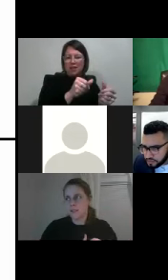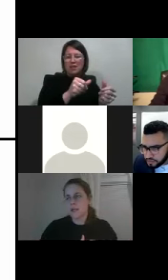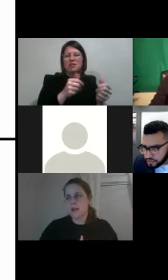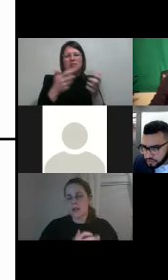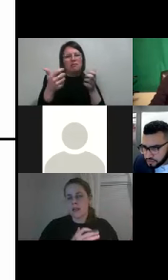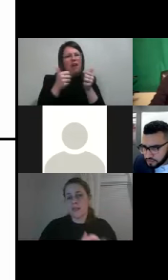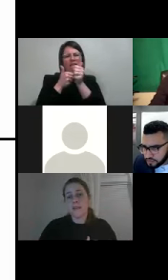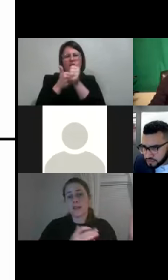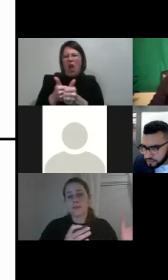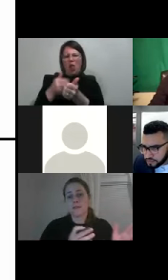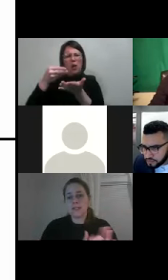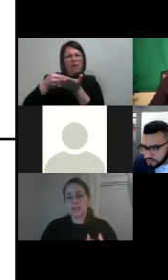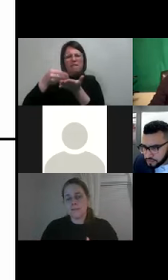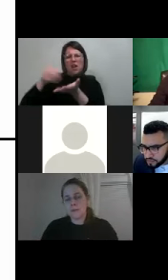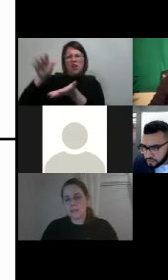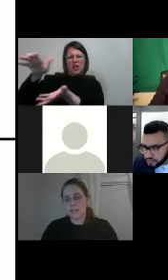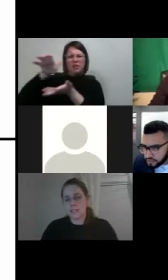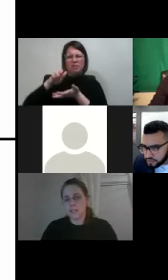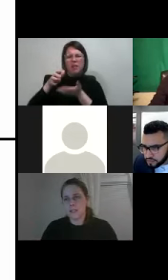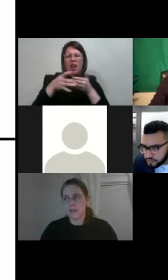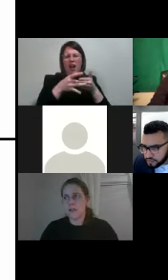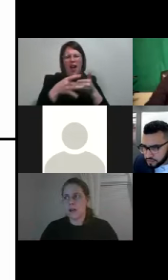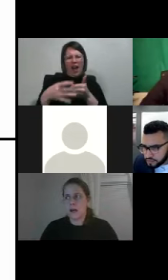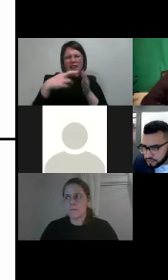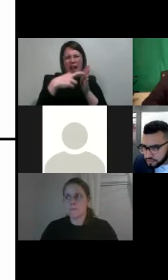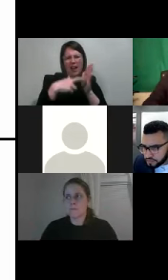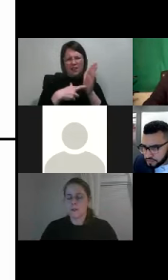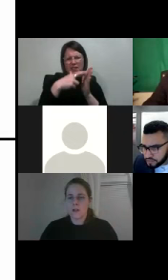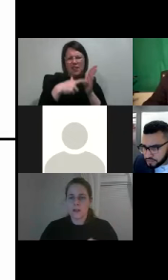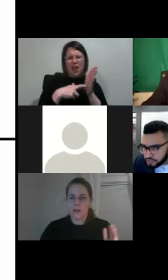guidelines. That then frees up, essentially